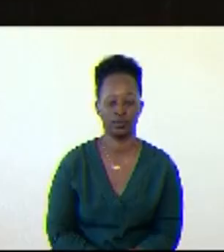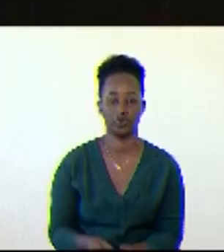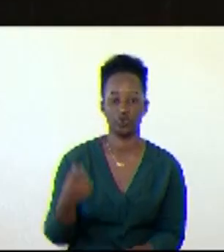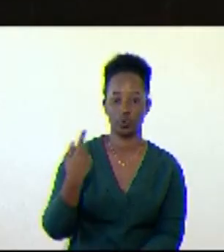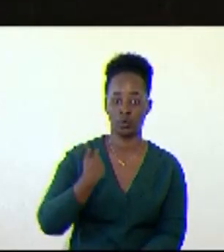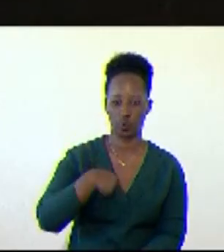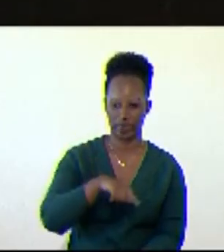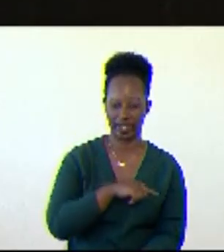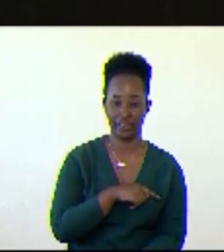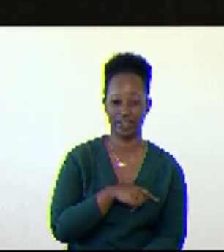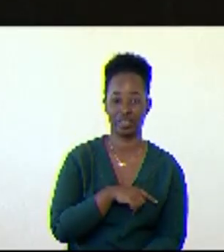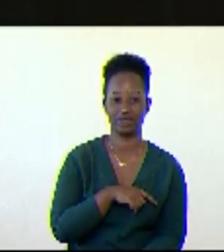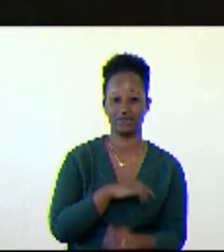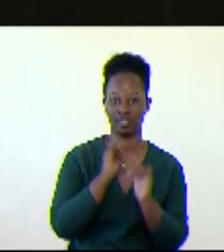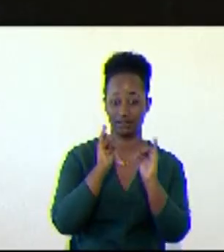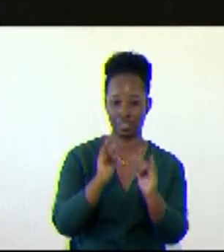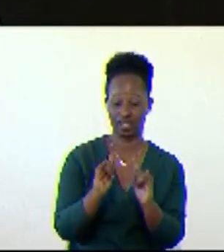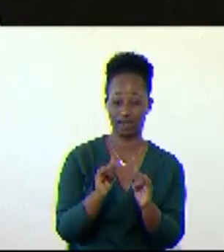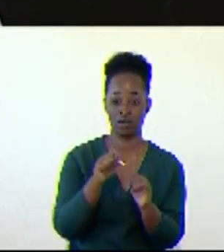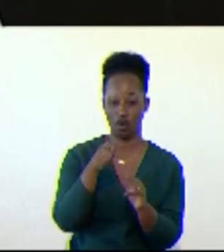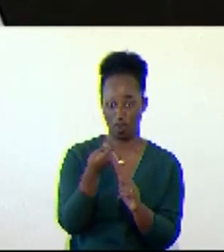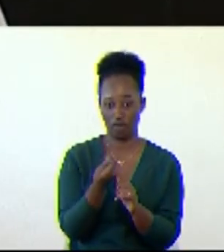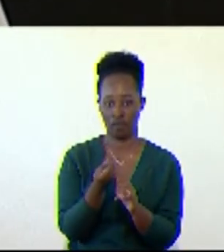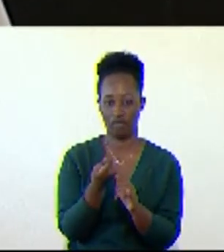off and we produce